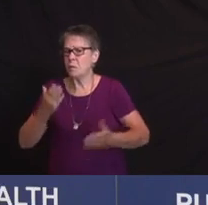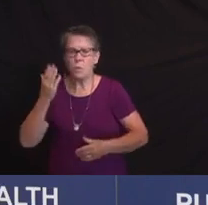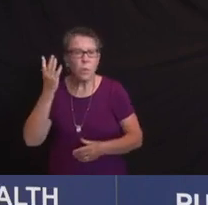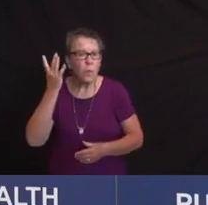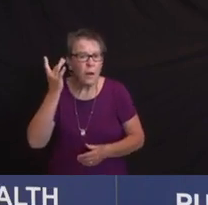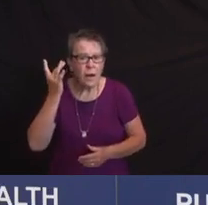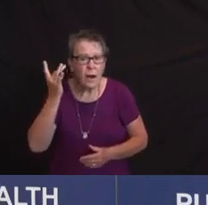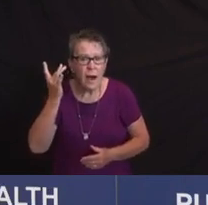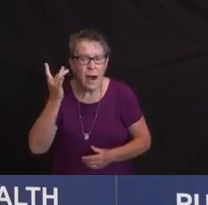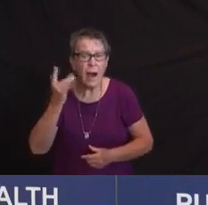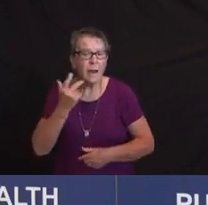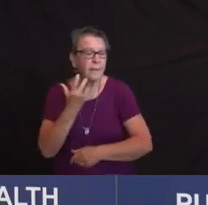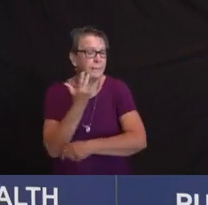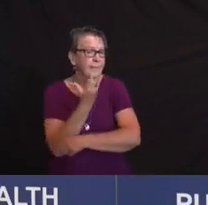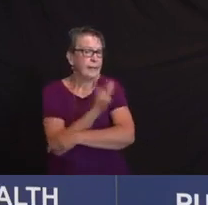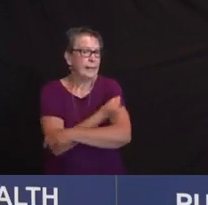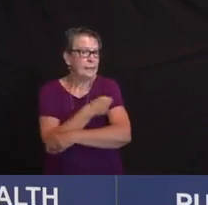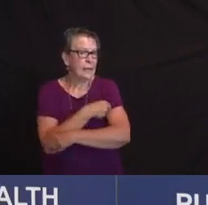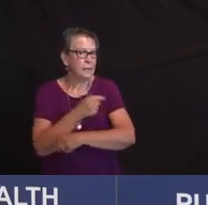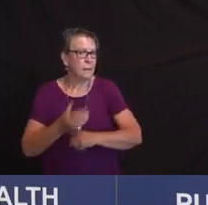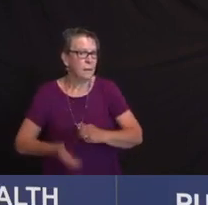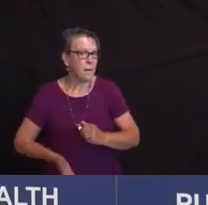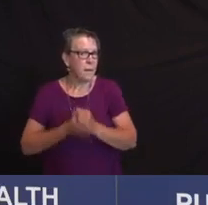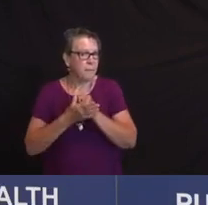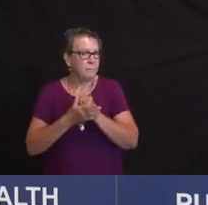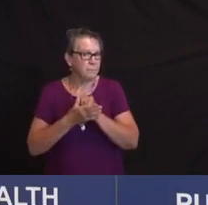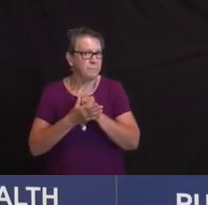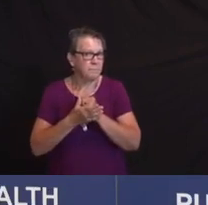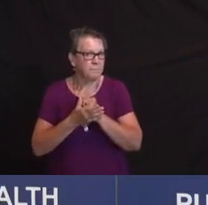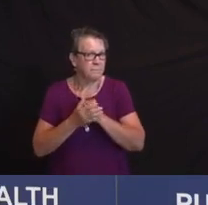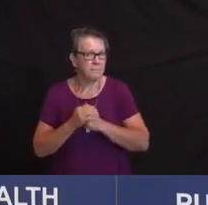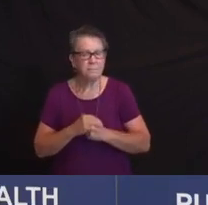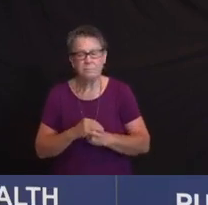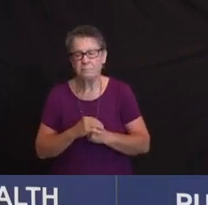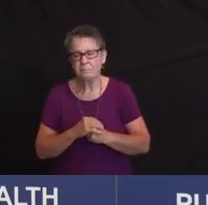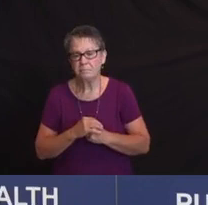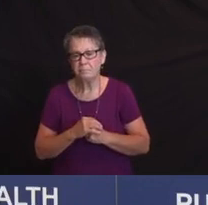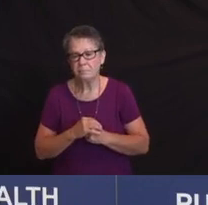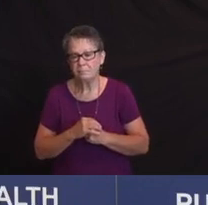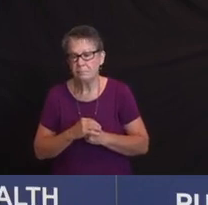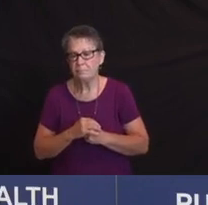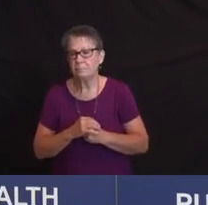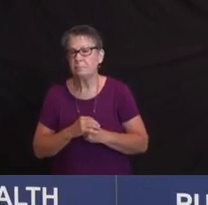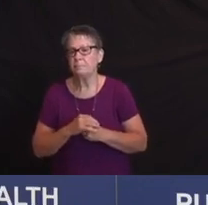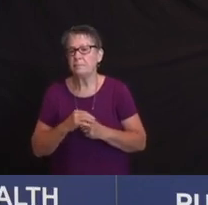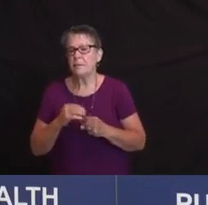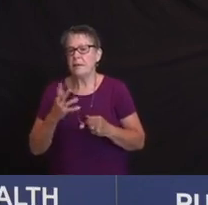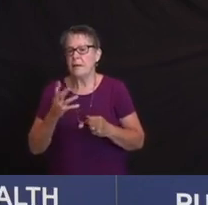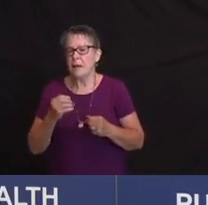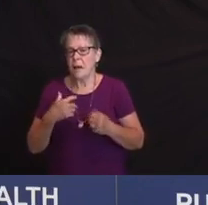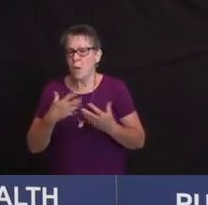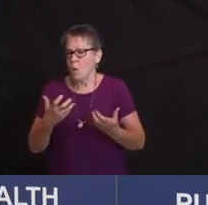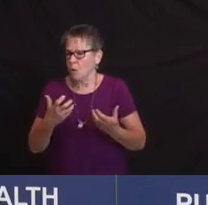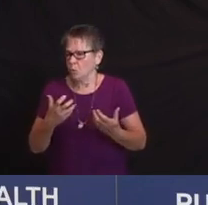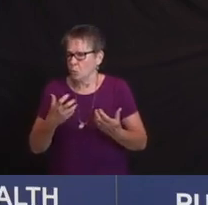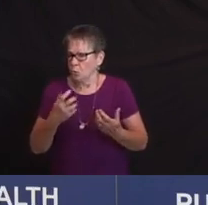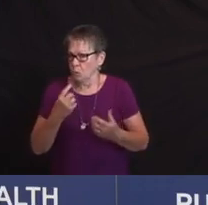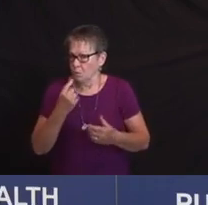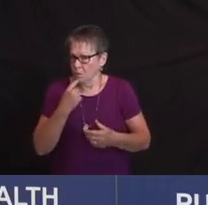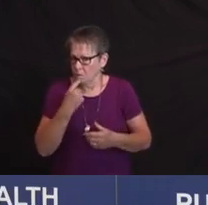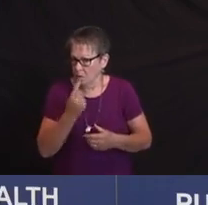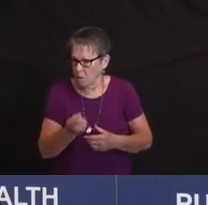from the vaccination efforts throughout the country. And I would like to actually just mention, since the governor alluded